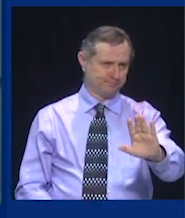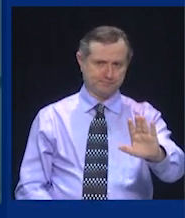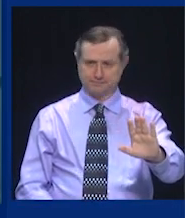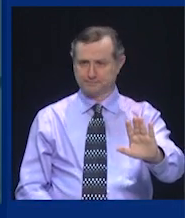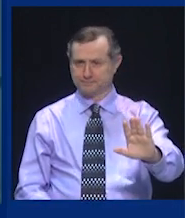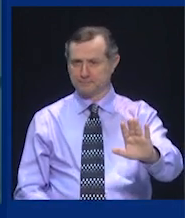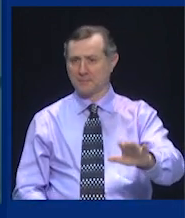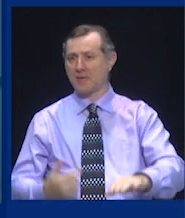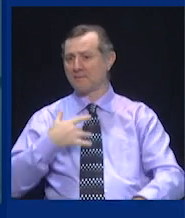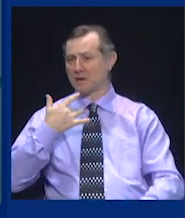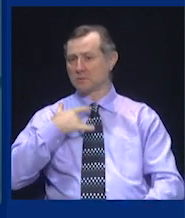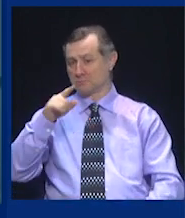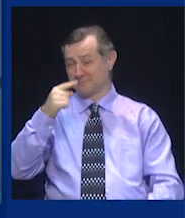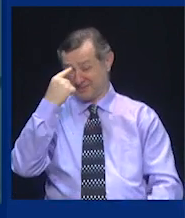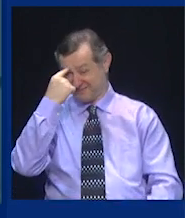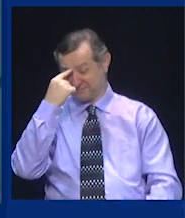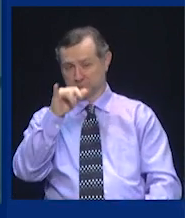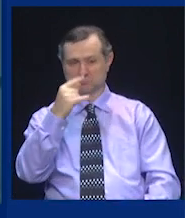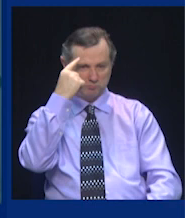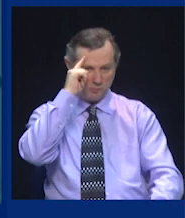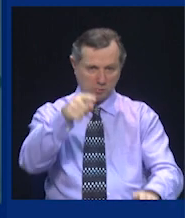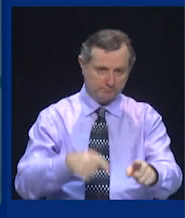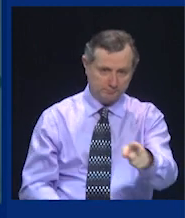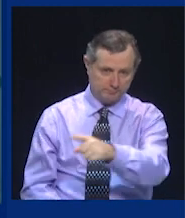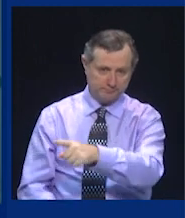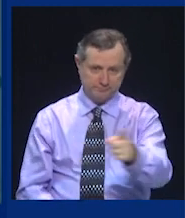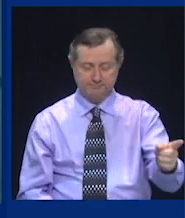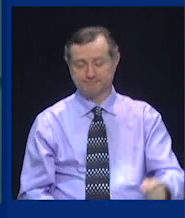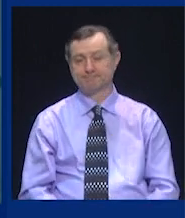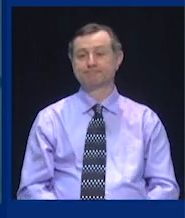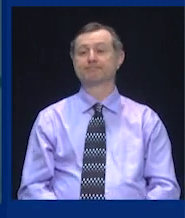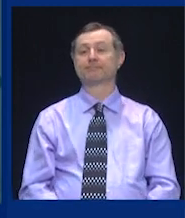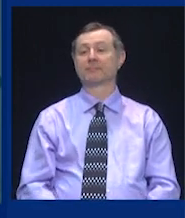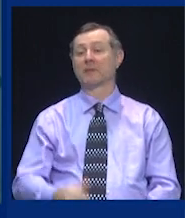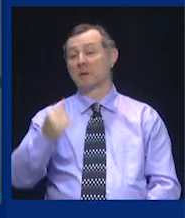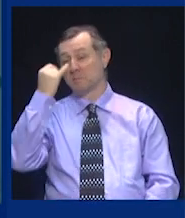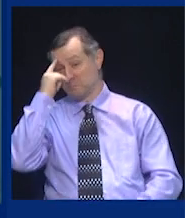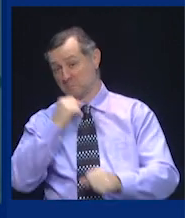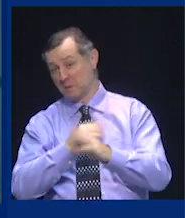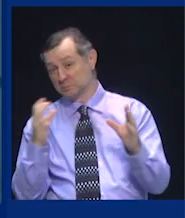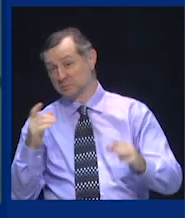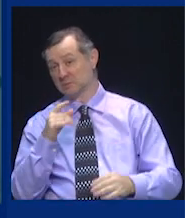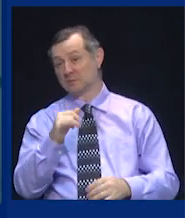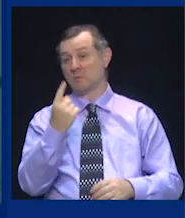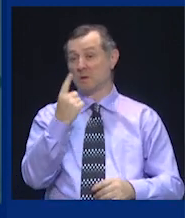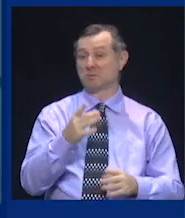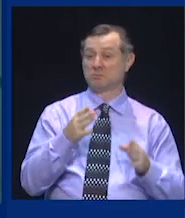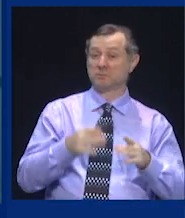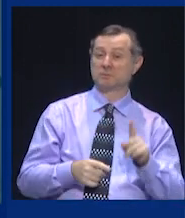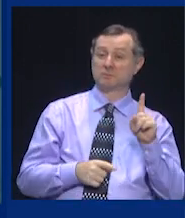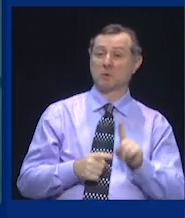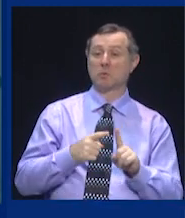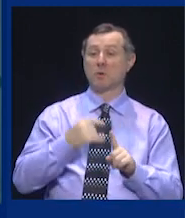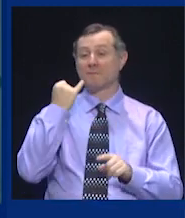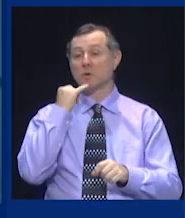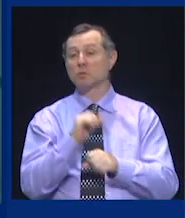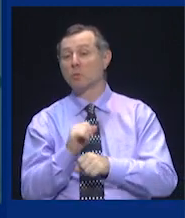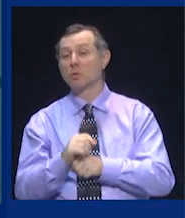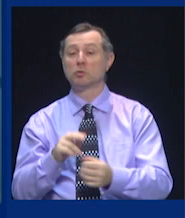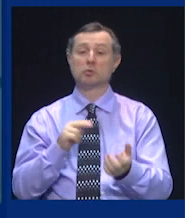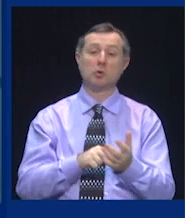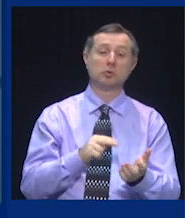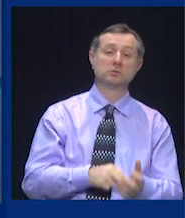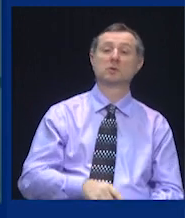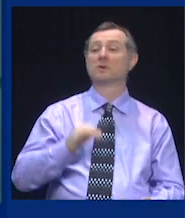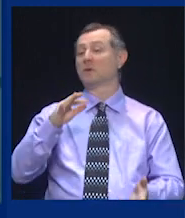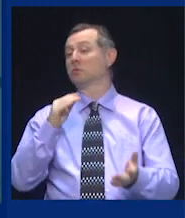smart. It's smart. If you are a receiving nurse, receiving doctor, people are coming in